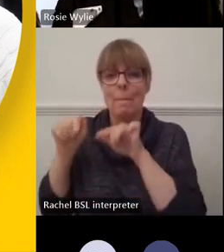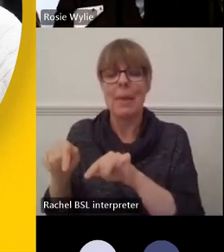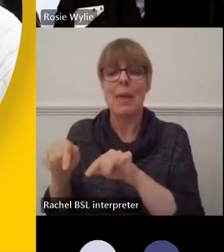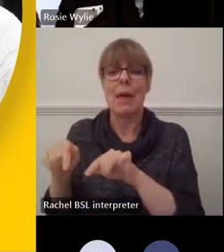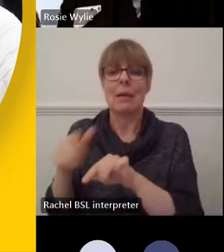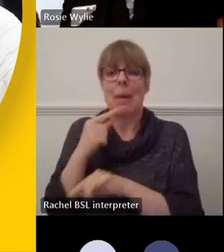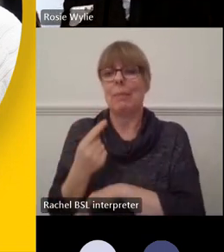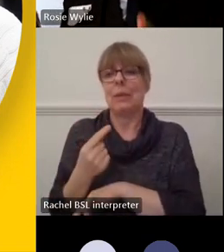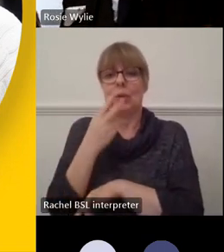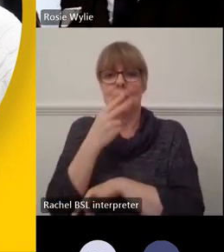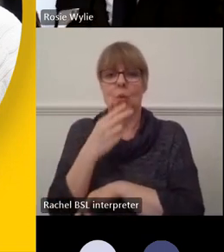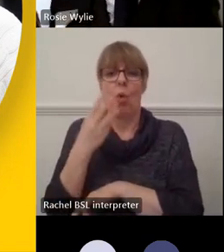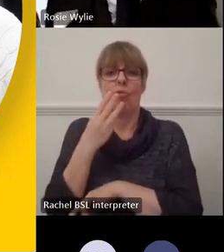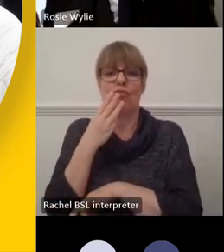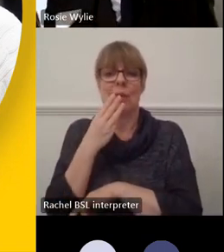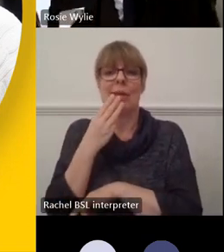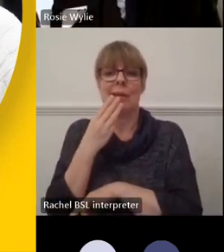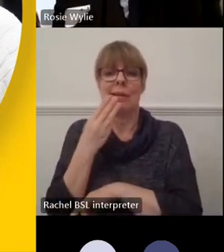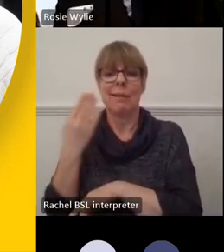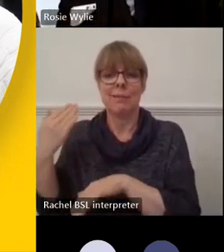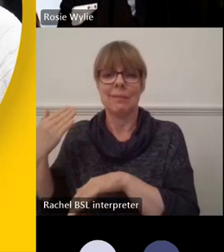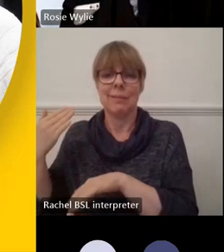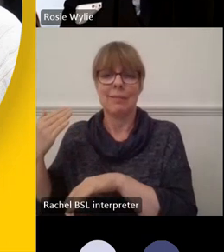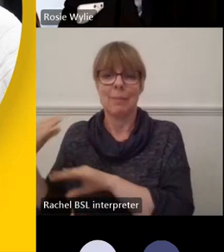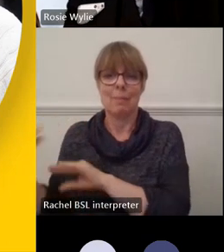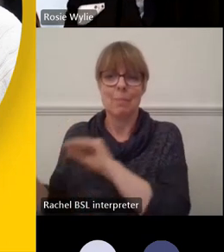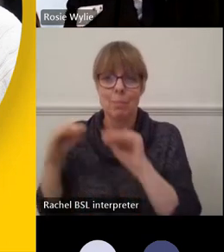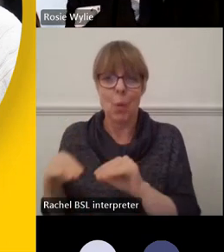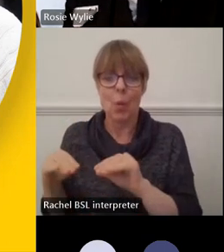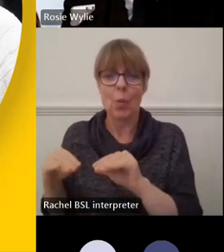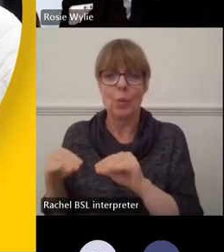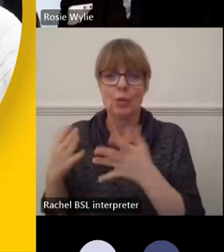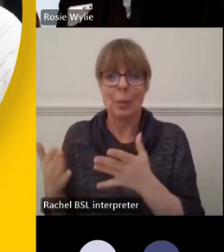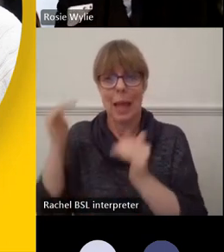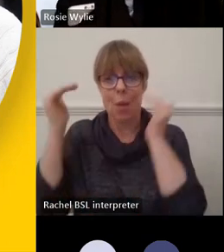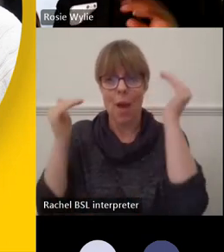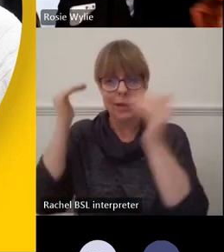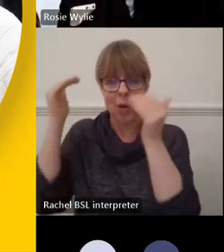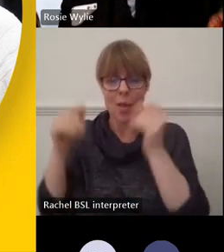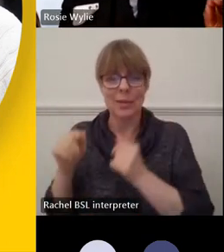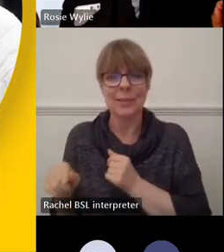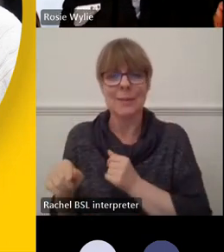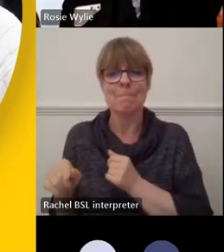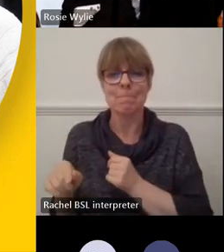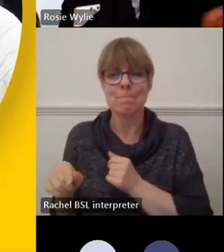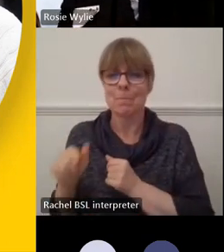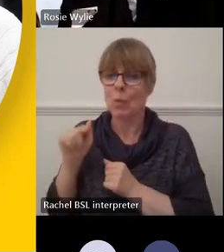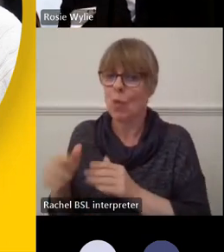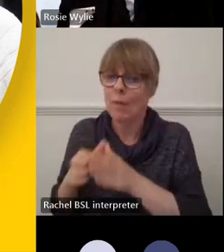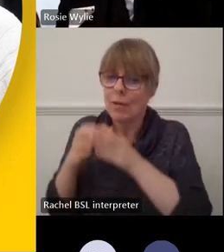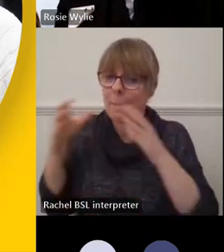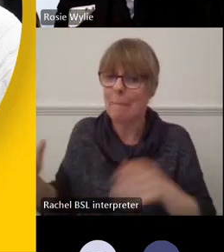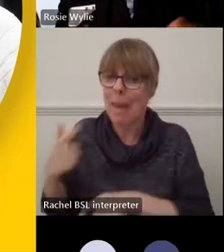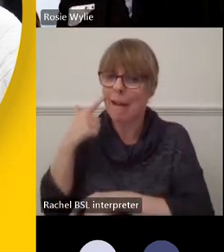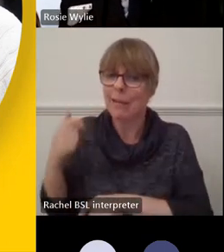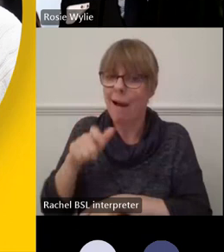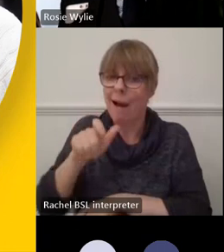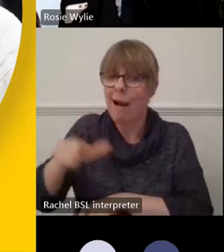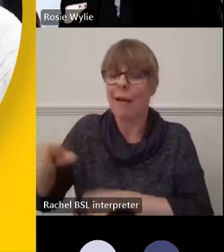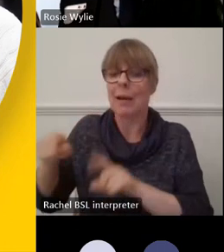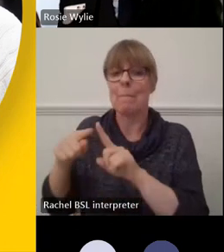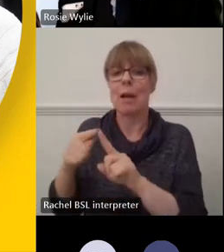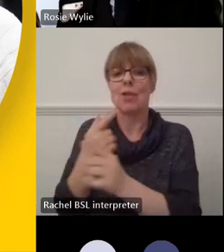like 1, 2, 3, 4, 5 years old, but they're now kind of adults, you know, but they speak different languages because they're